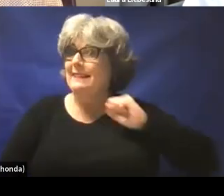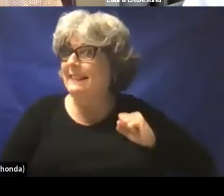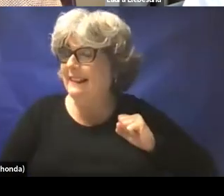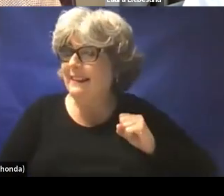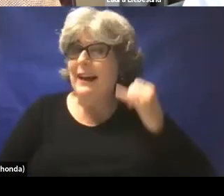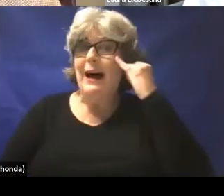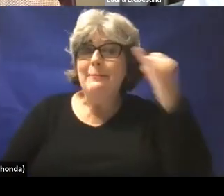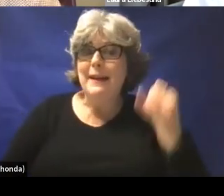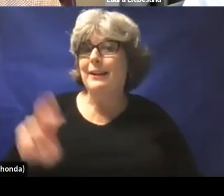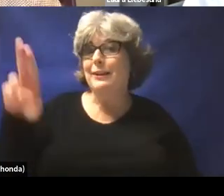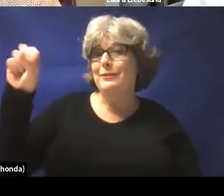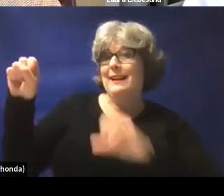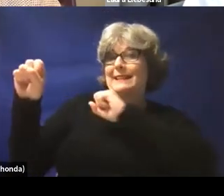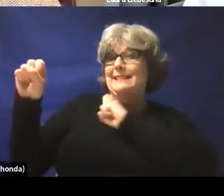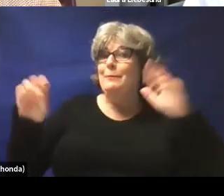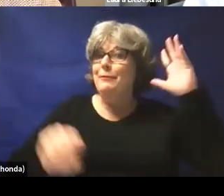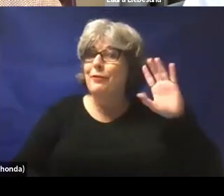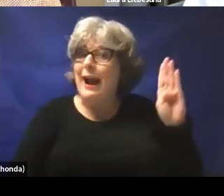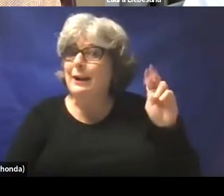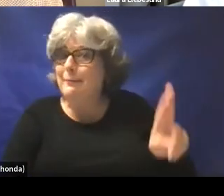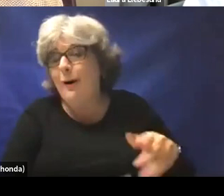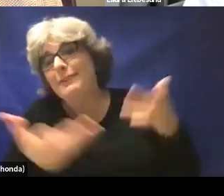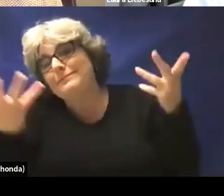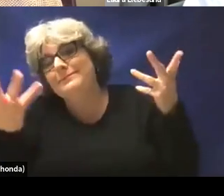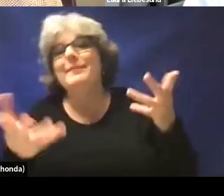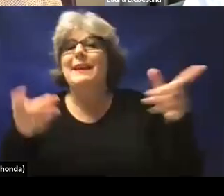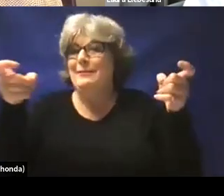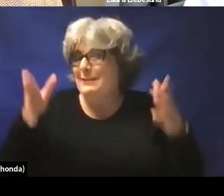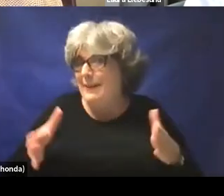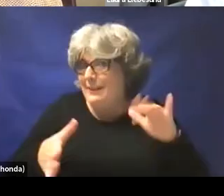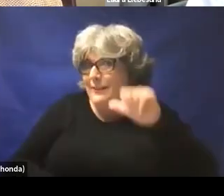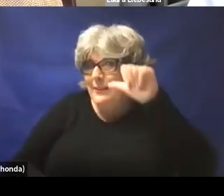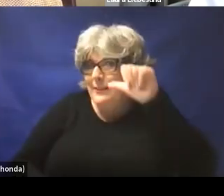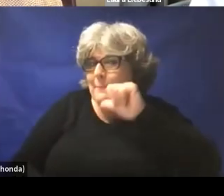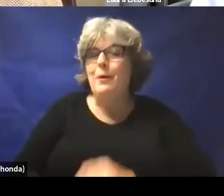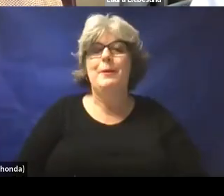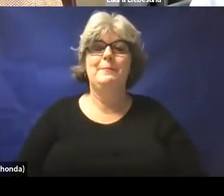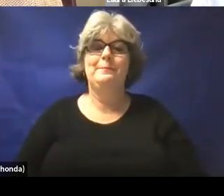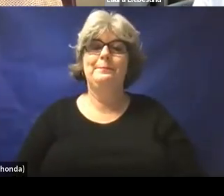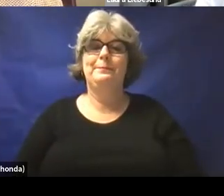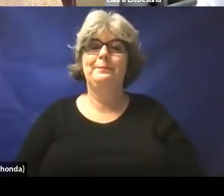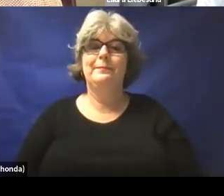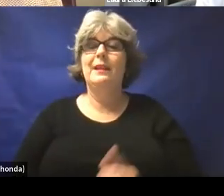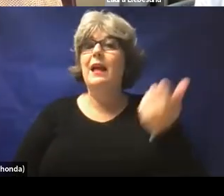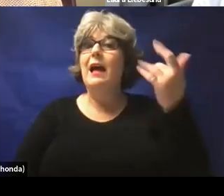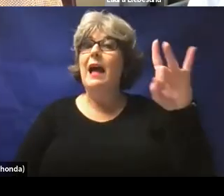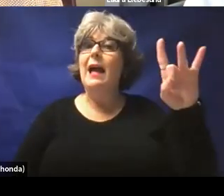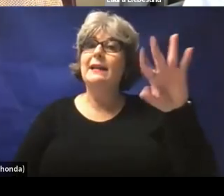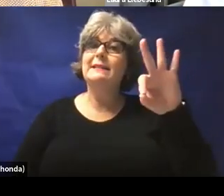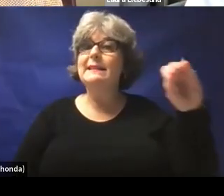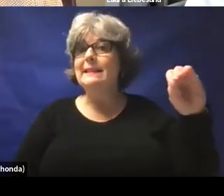Imagine that, the US Senate had a bar back then. And he was the manager of it. And there was even in the